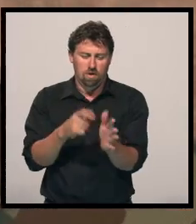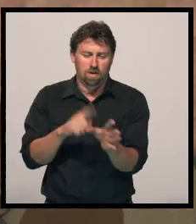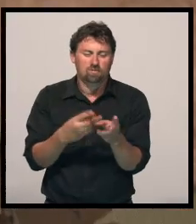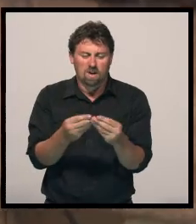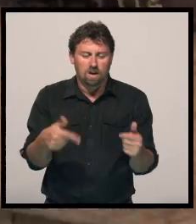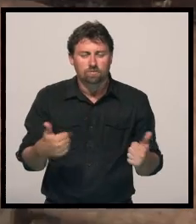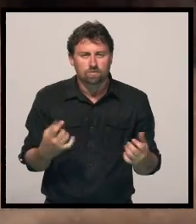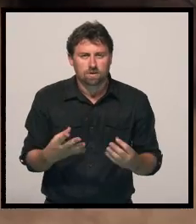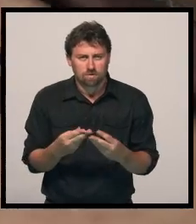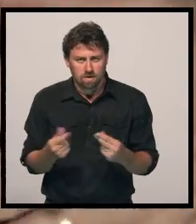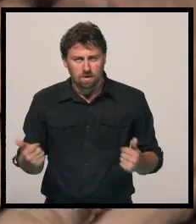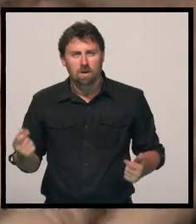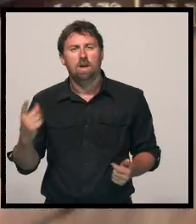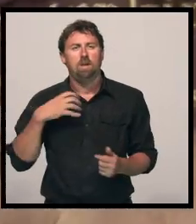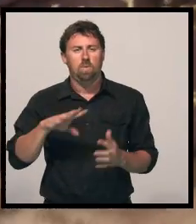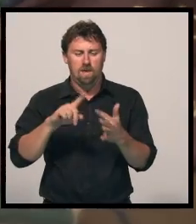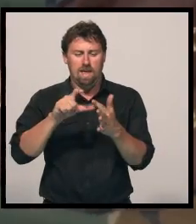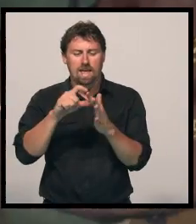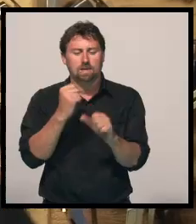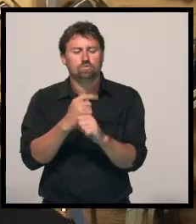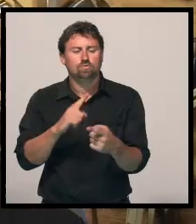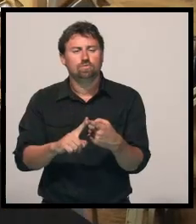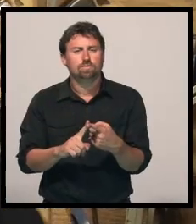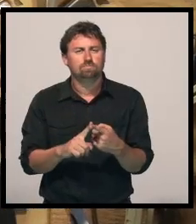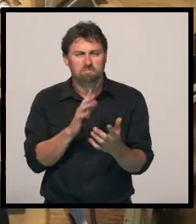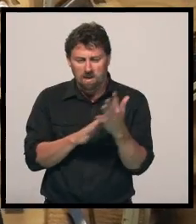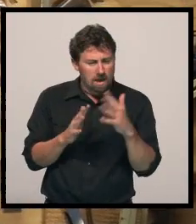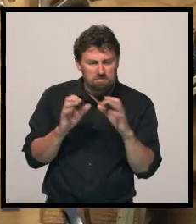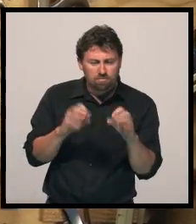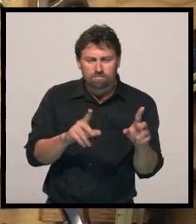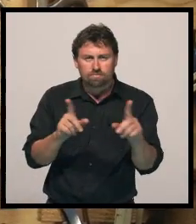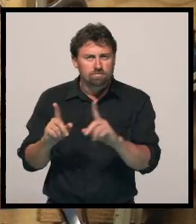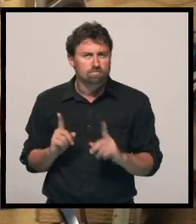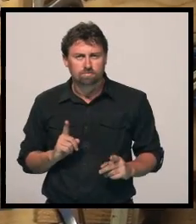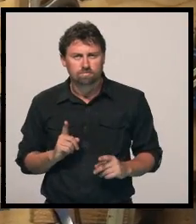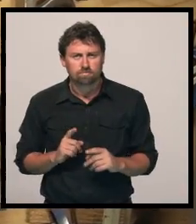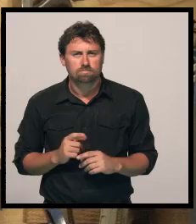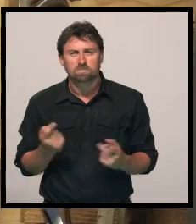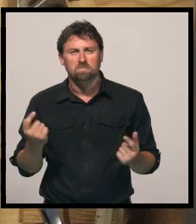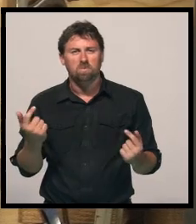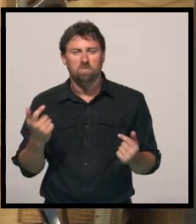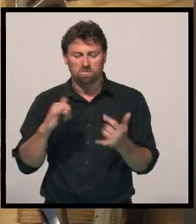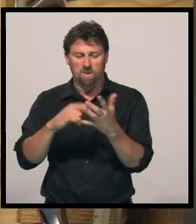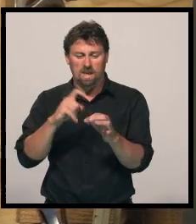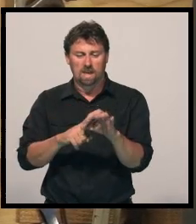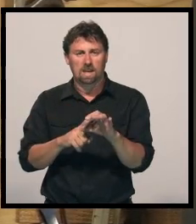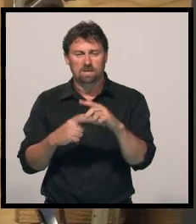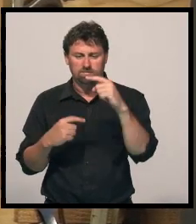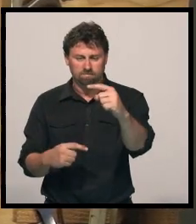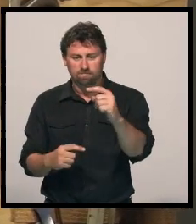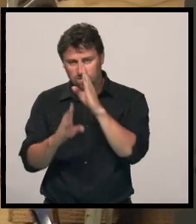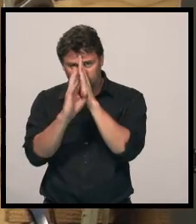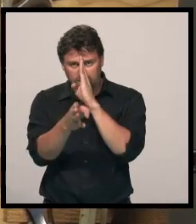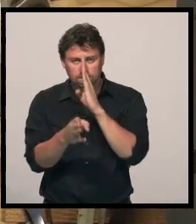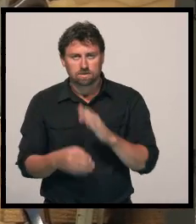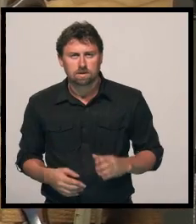got to start putting the edges in. Now with the edges, all you need is straight square bits, but make sure that it's nice